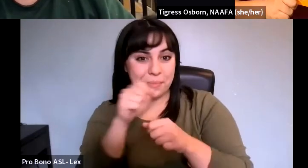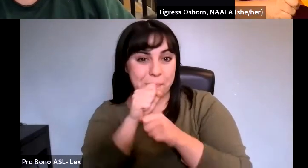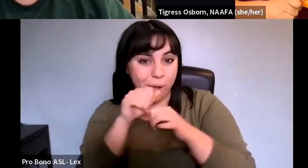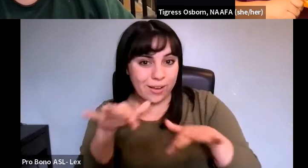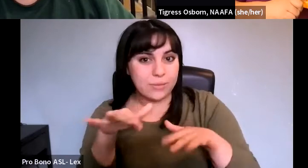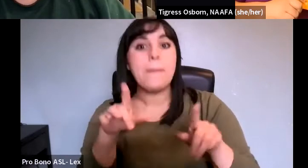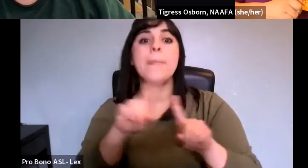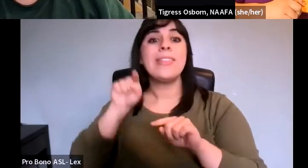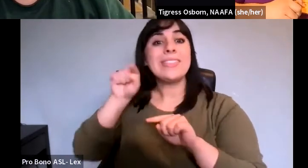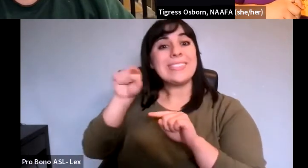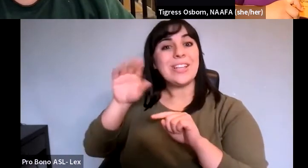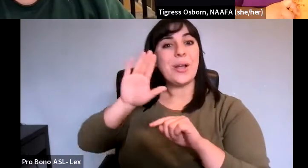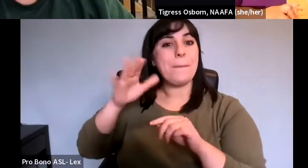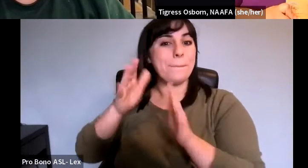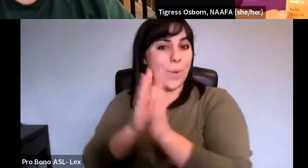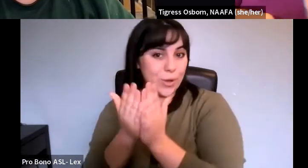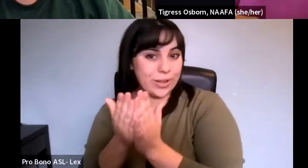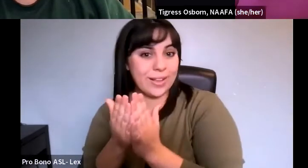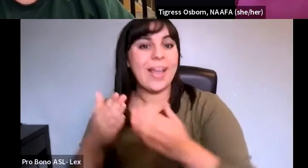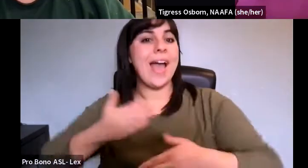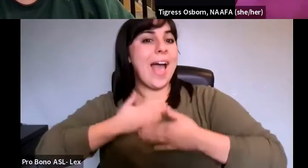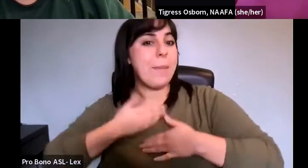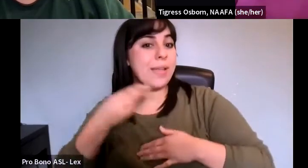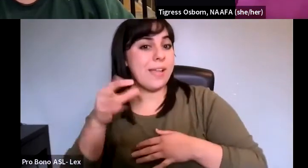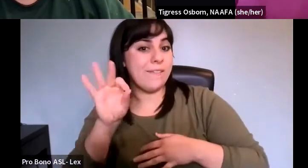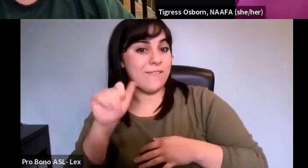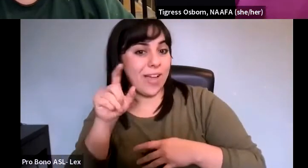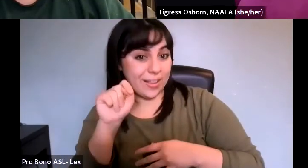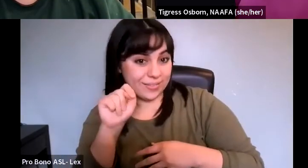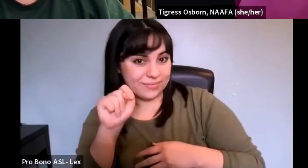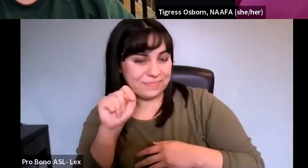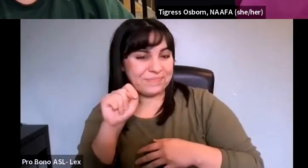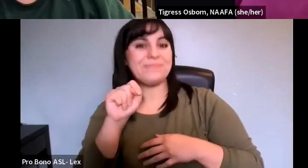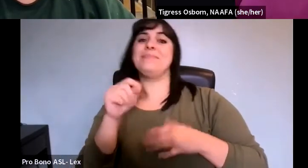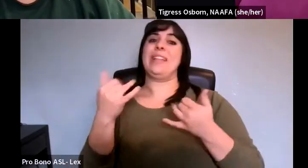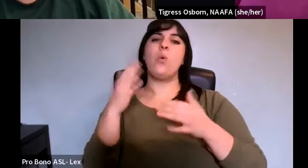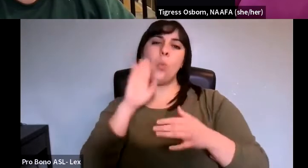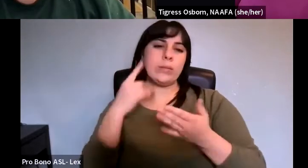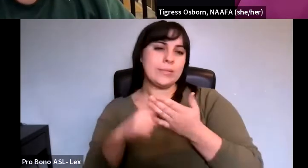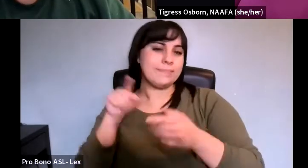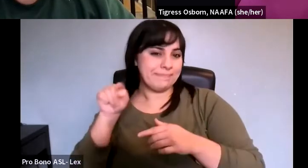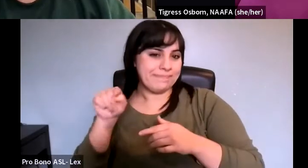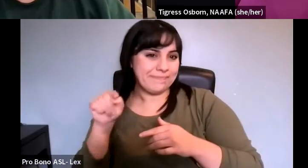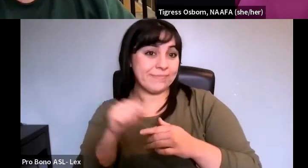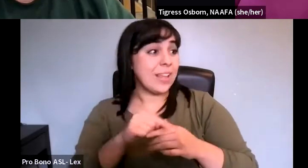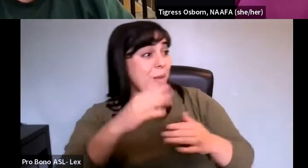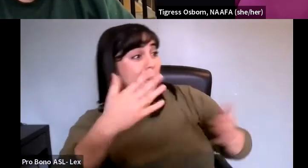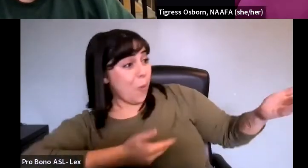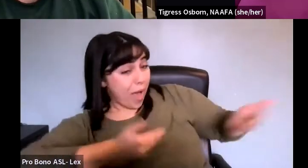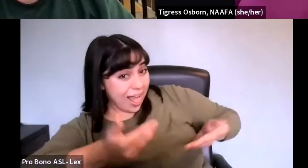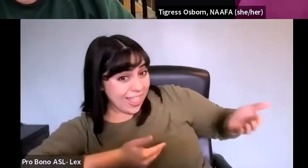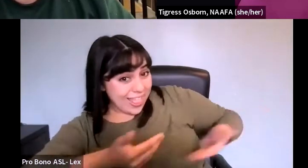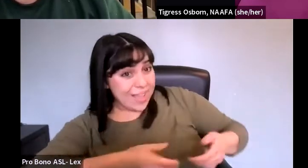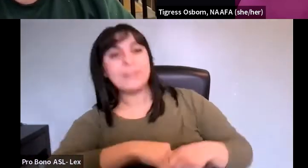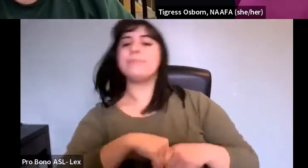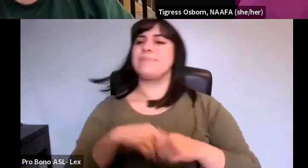today and talk to Sofie about some of her other projects. Sofie Hagen, welcome to the NAAFA webinar series. Thank you, thanks for having me,